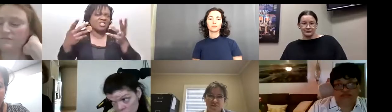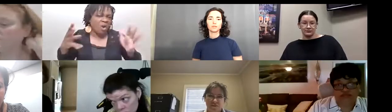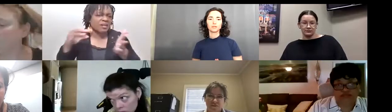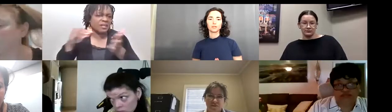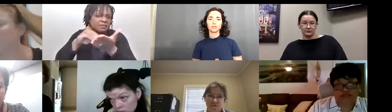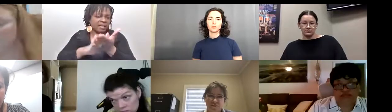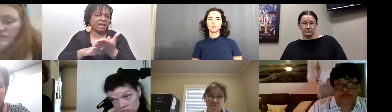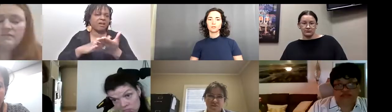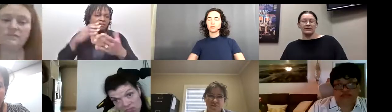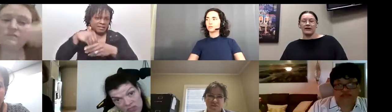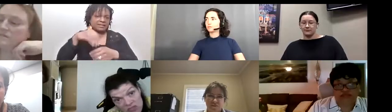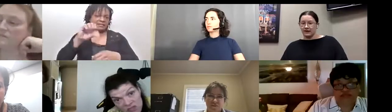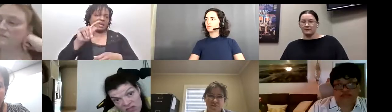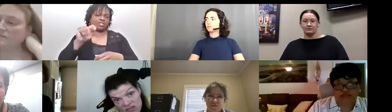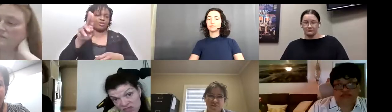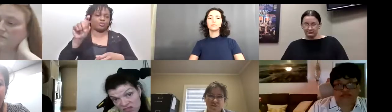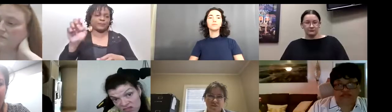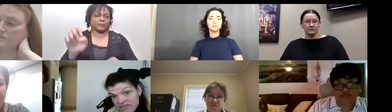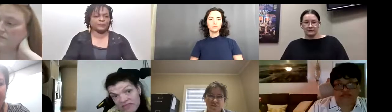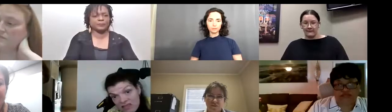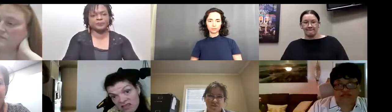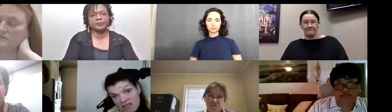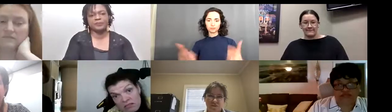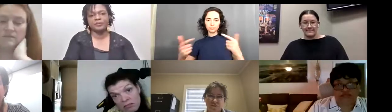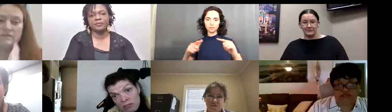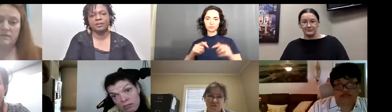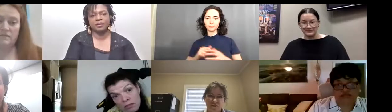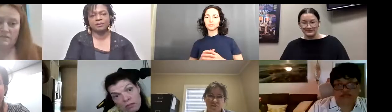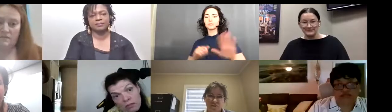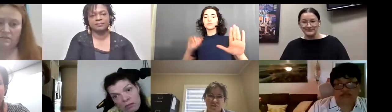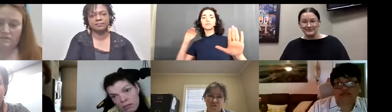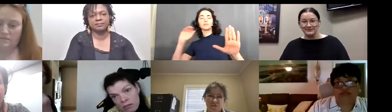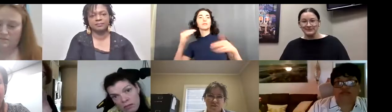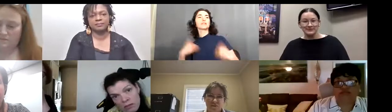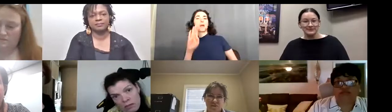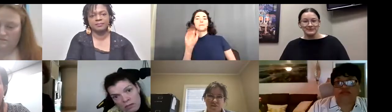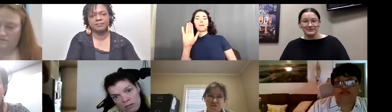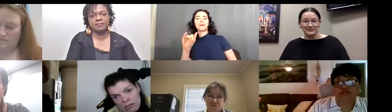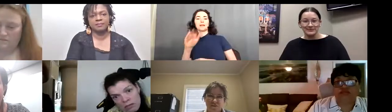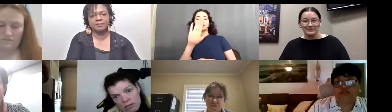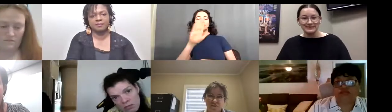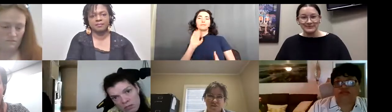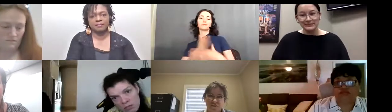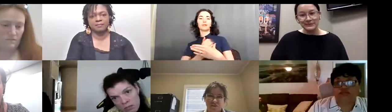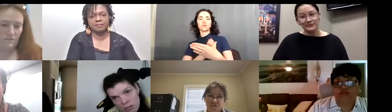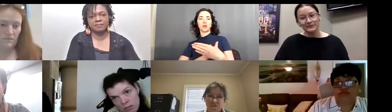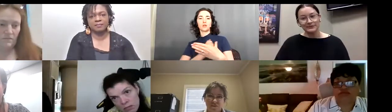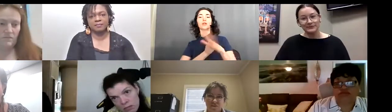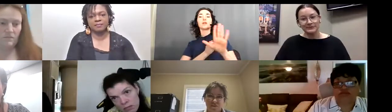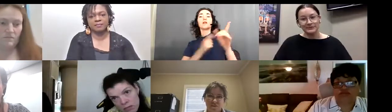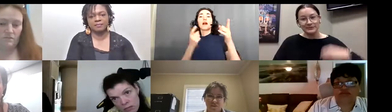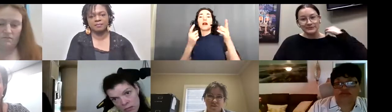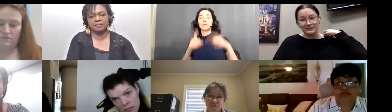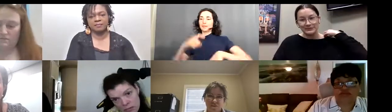in statute. Yeah. Yep. So to carry on that discussion. This is Bambi. I'm sorry to interrupt, but we have a